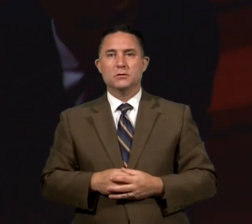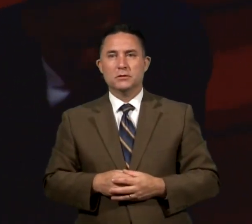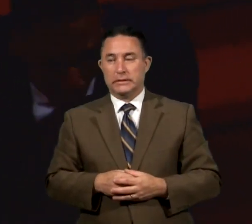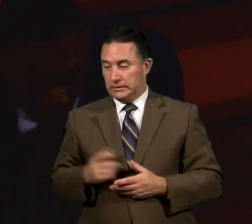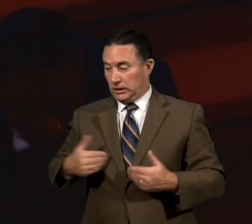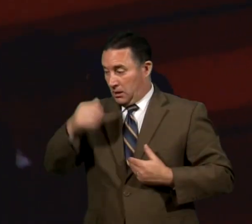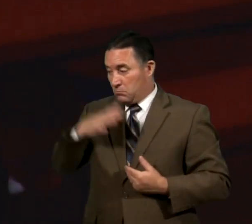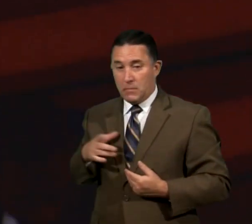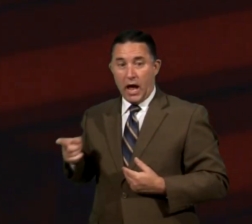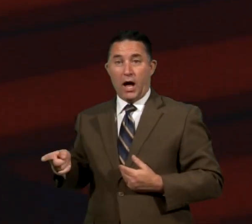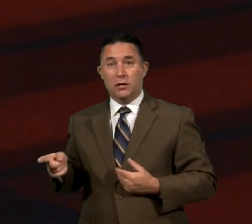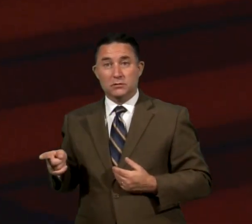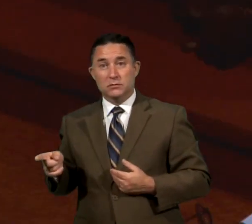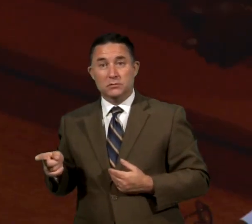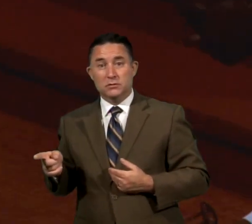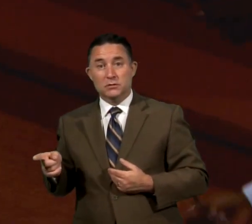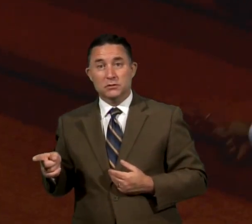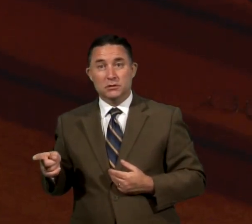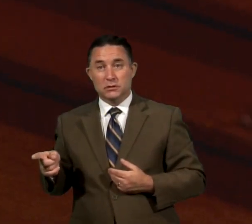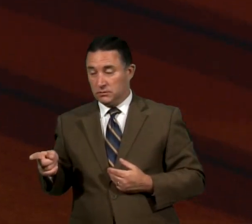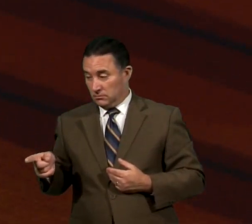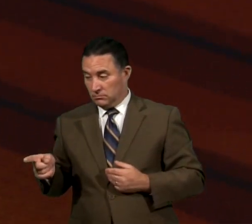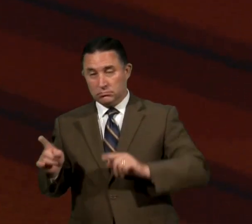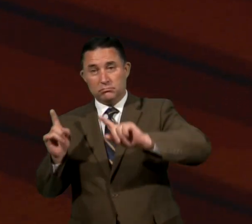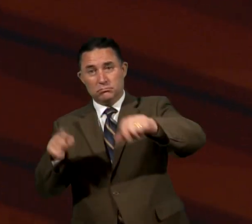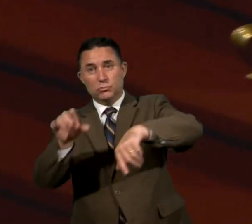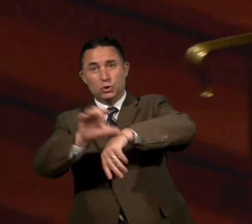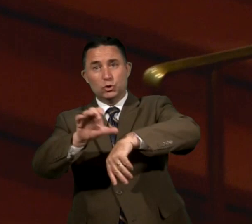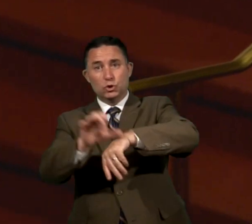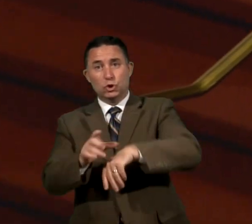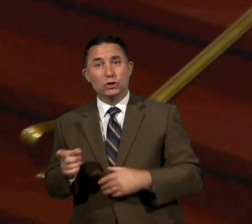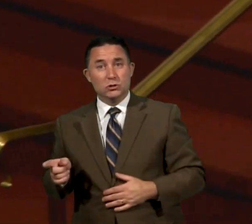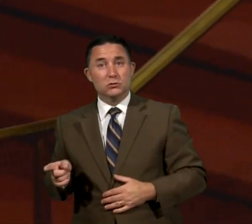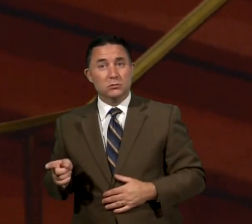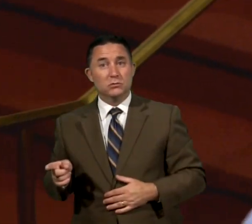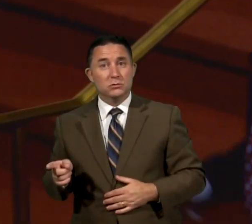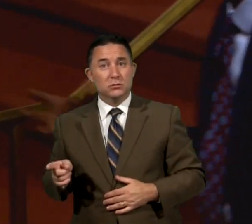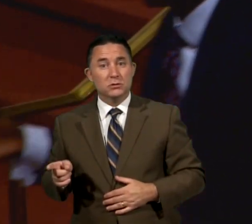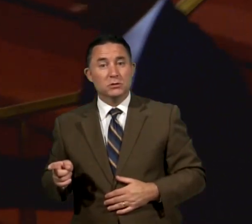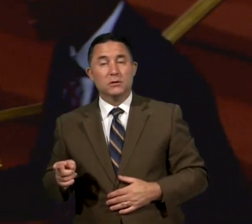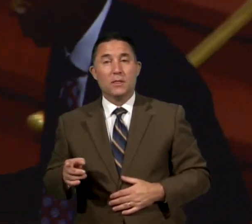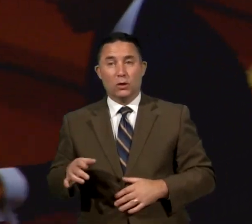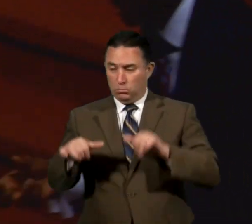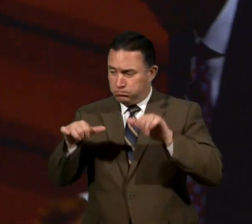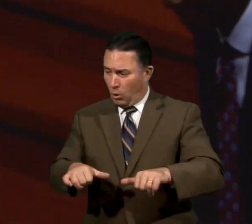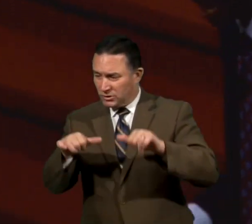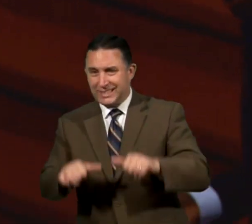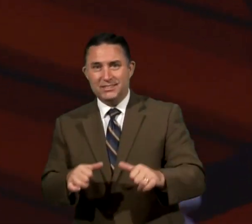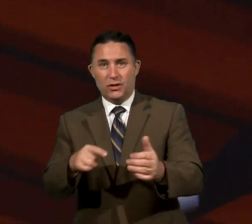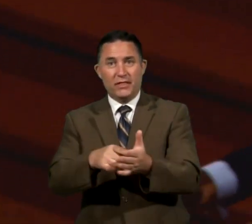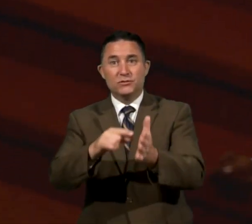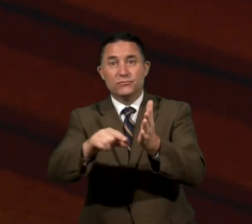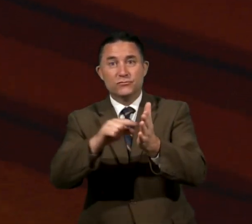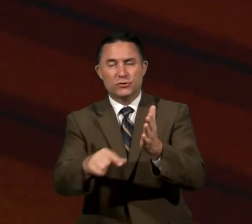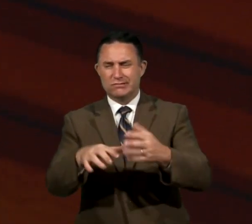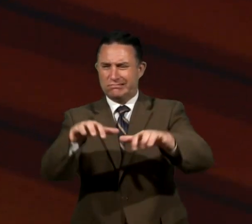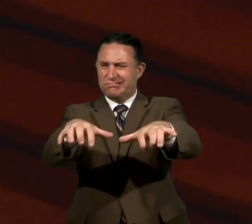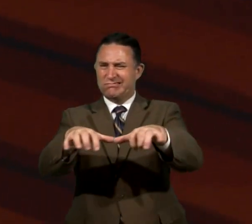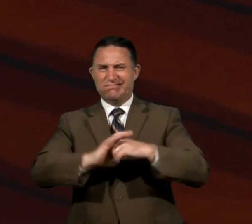He's a young man, Brother Moses, and he was at church. Here is the potential that's in this text. It's